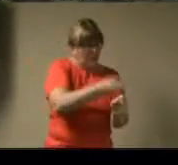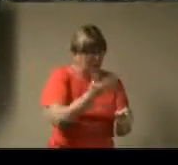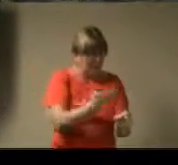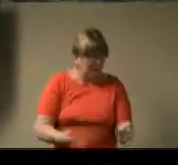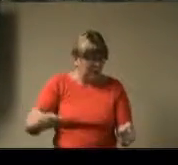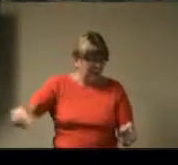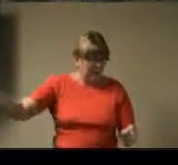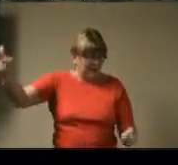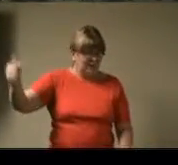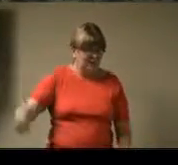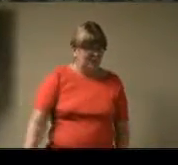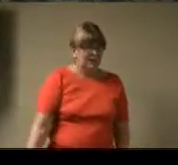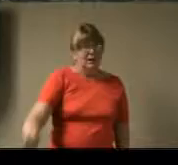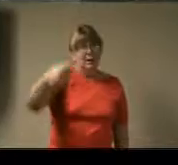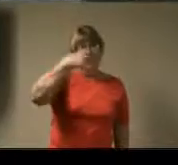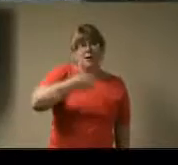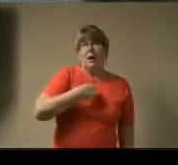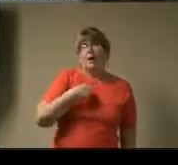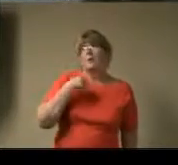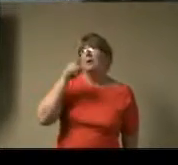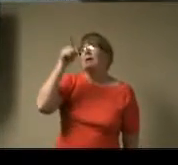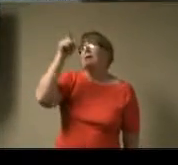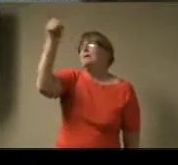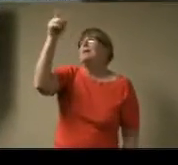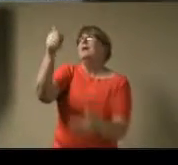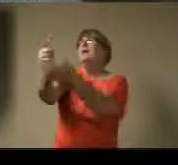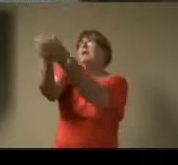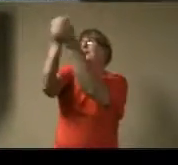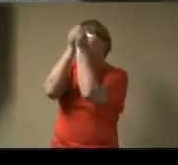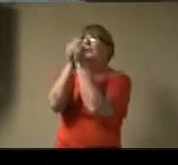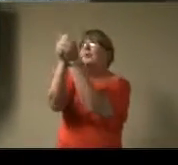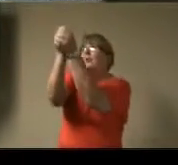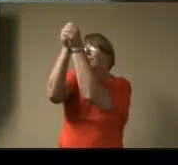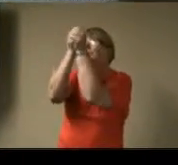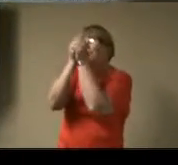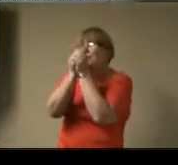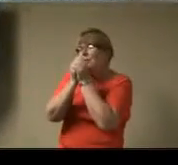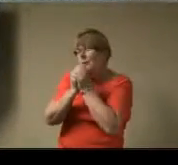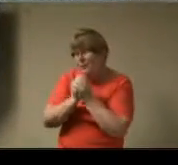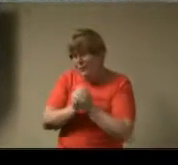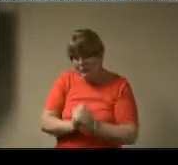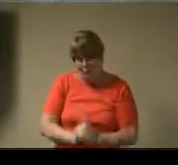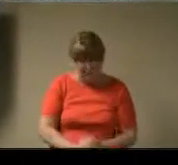you you are my everything and I will Adore